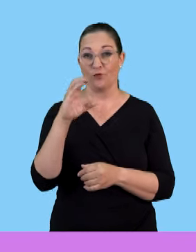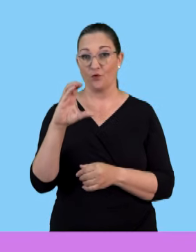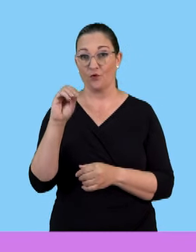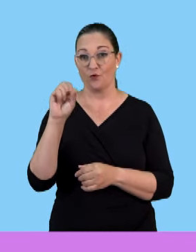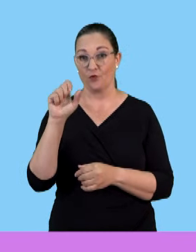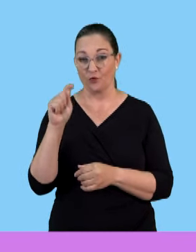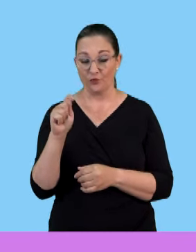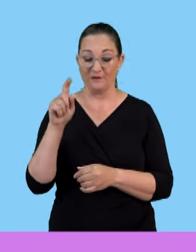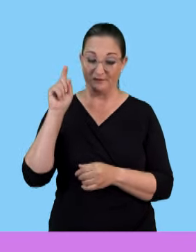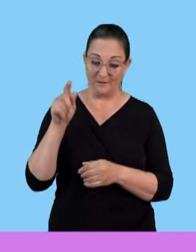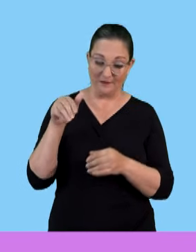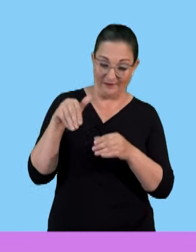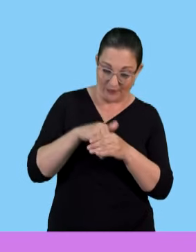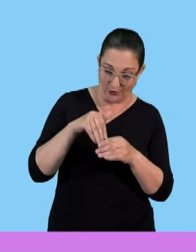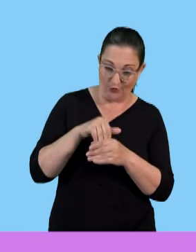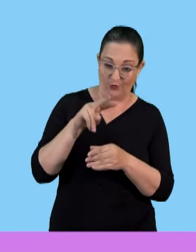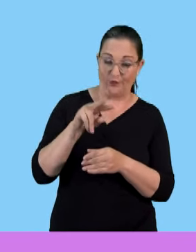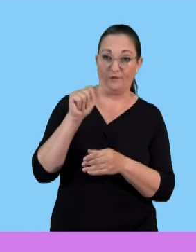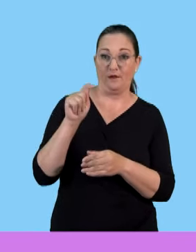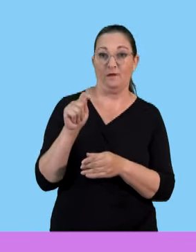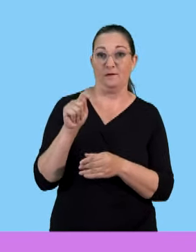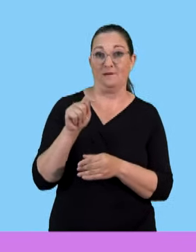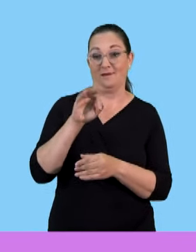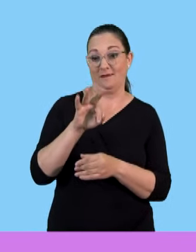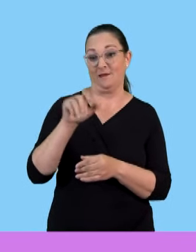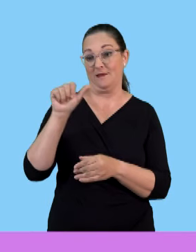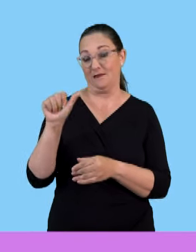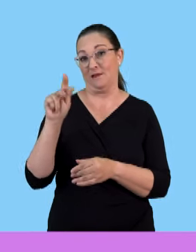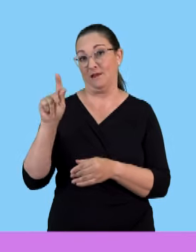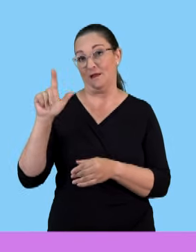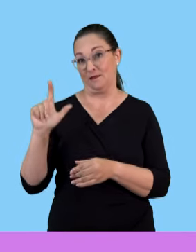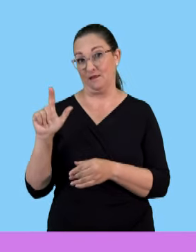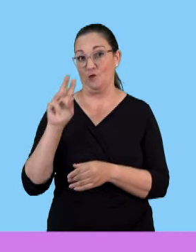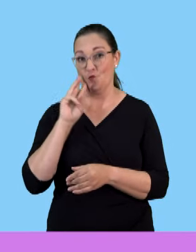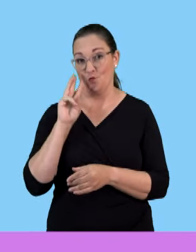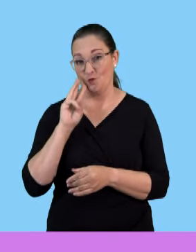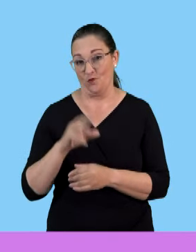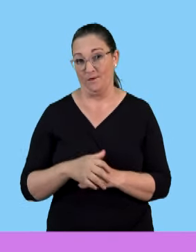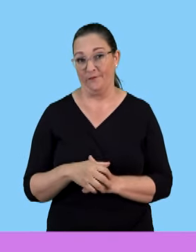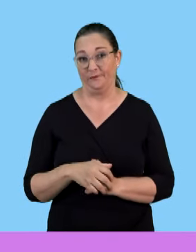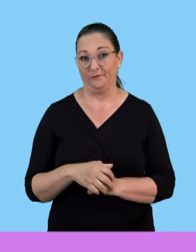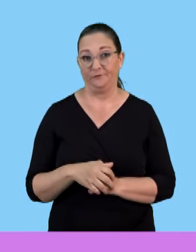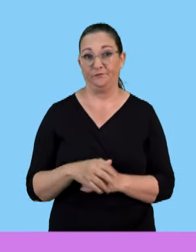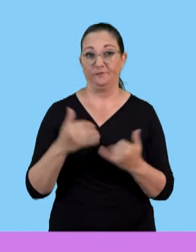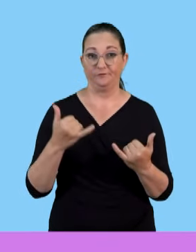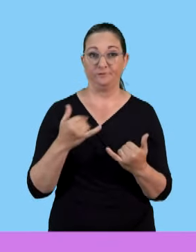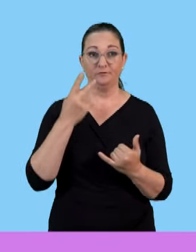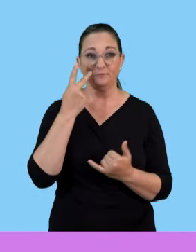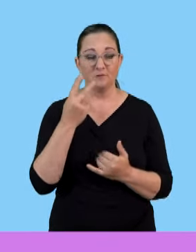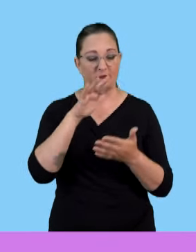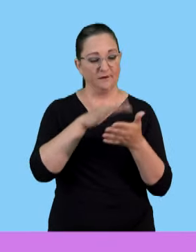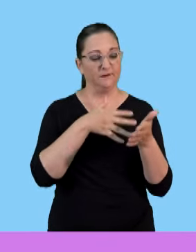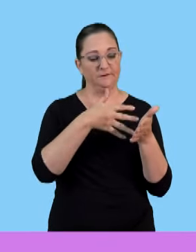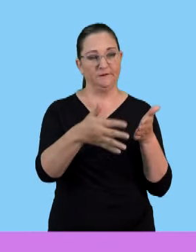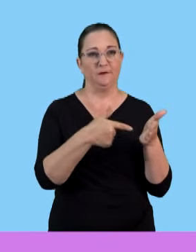cost, including VAT, of using 36 kiloliters of water. Now, let us go to